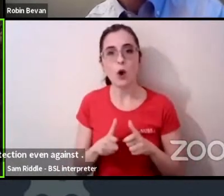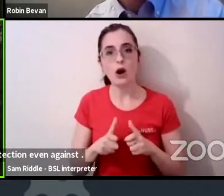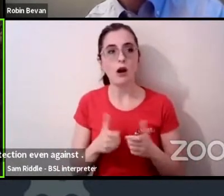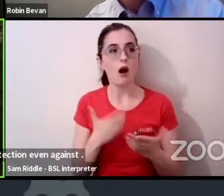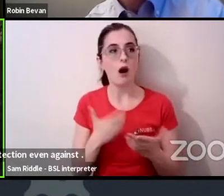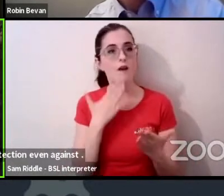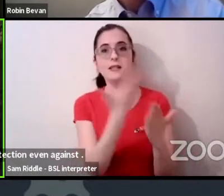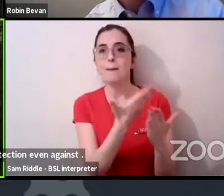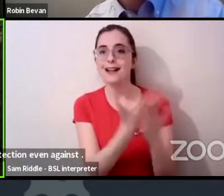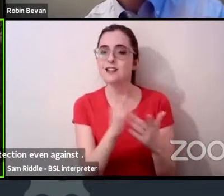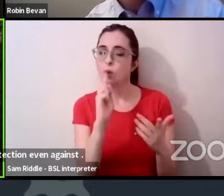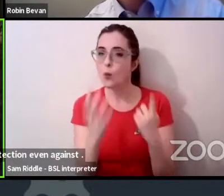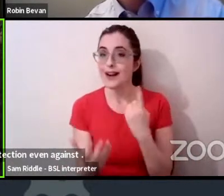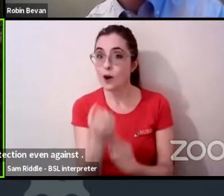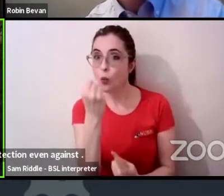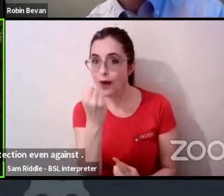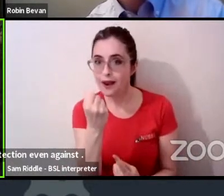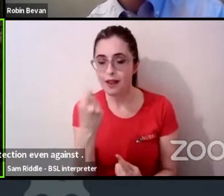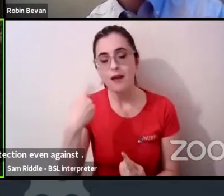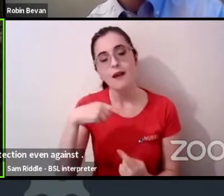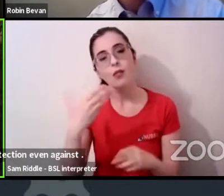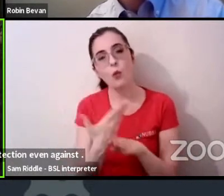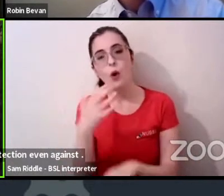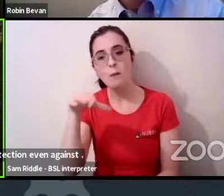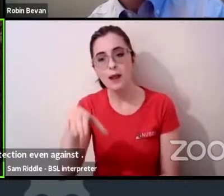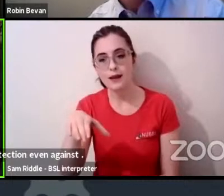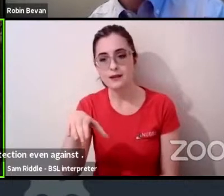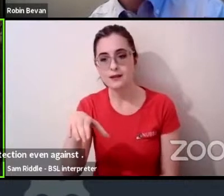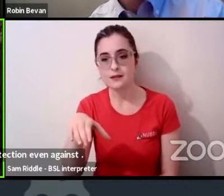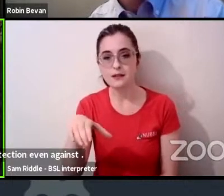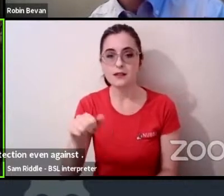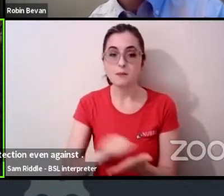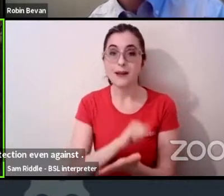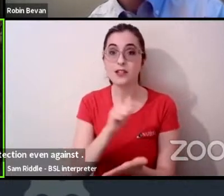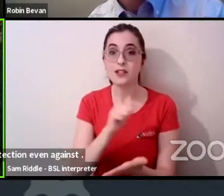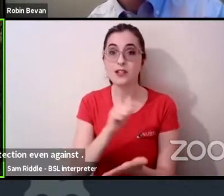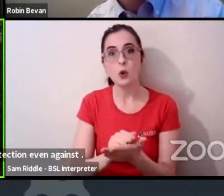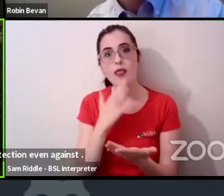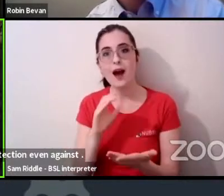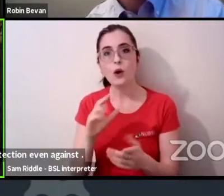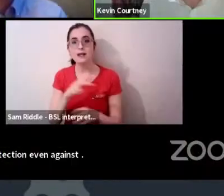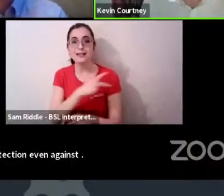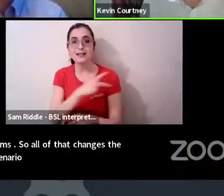the workplace to keep our communities and staff as safe as we possibly can.